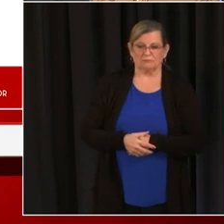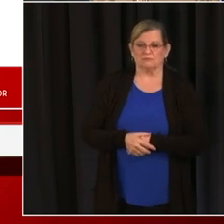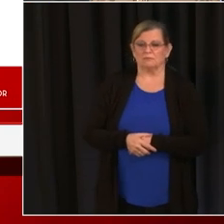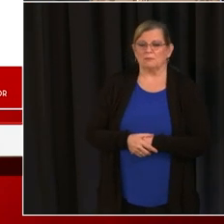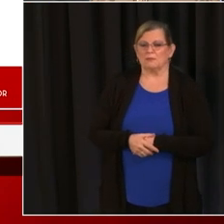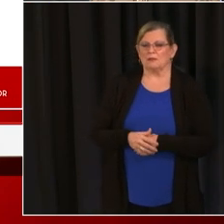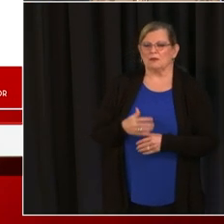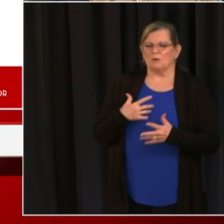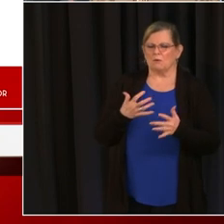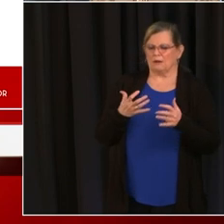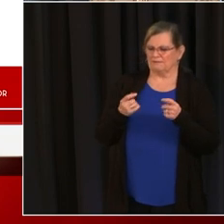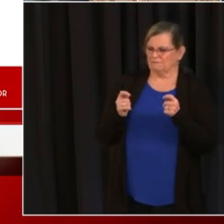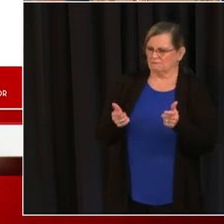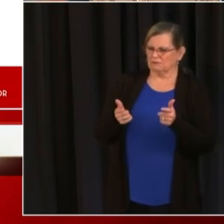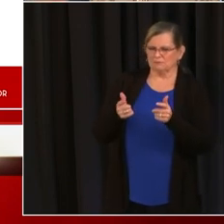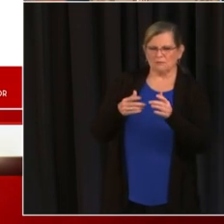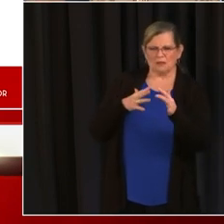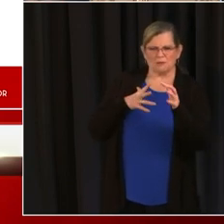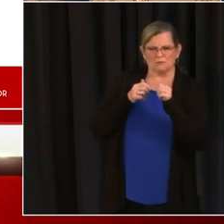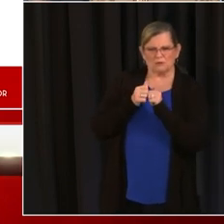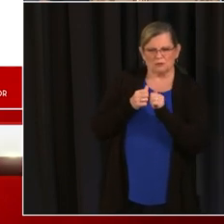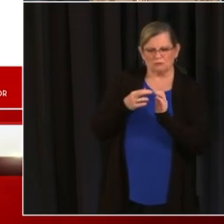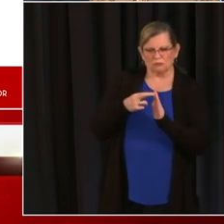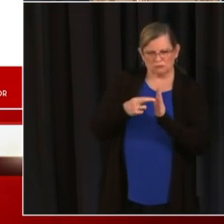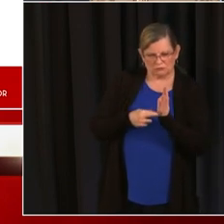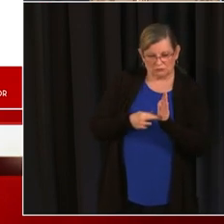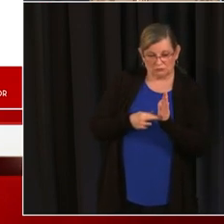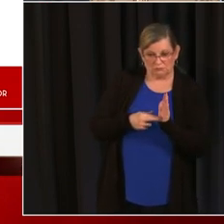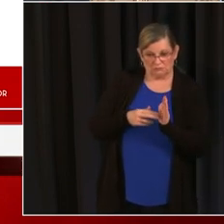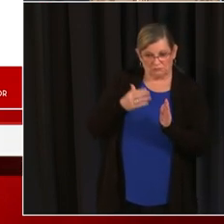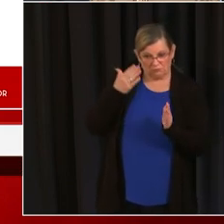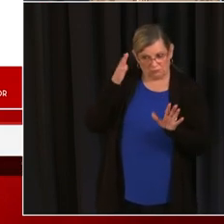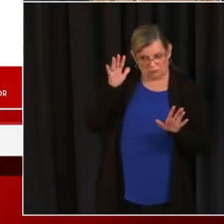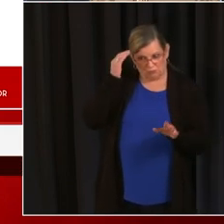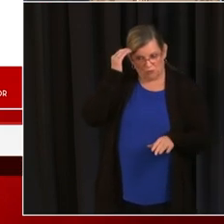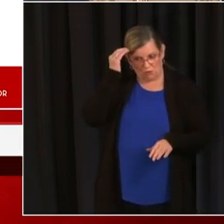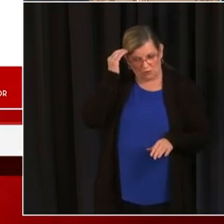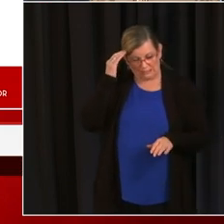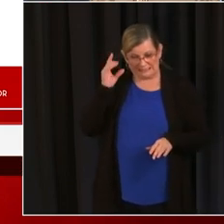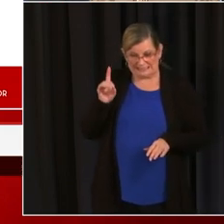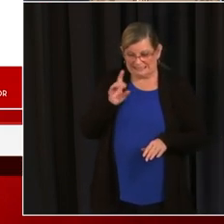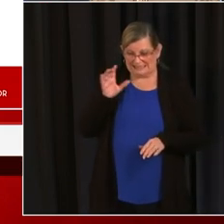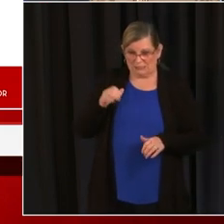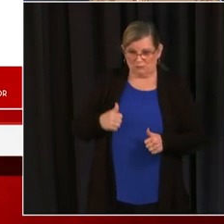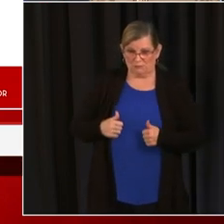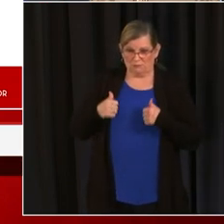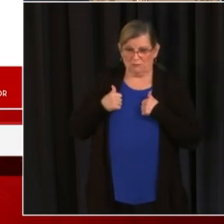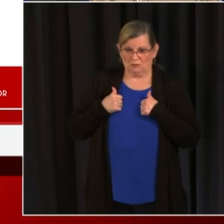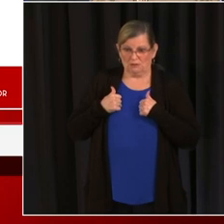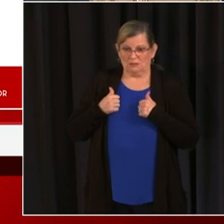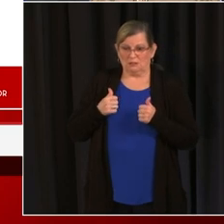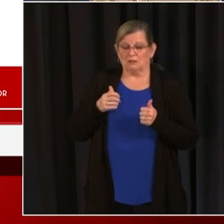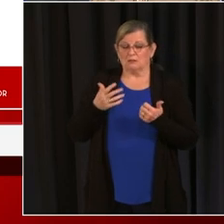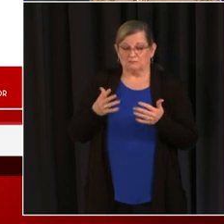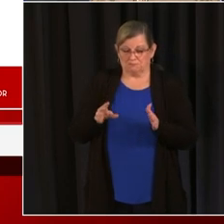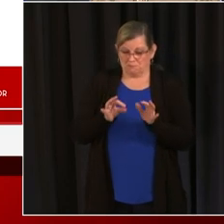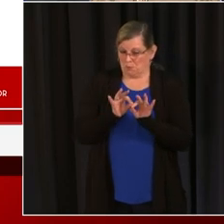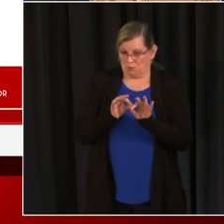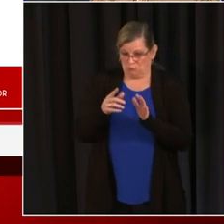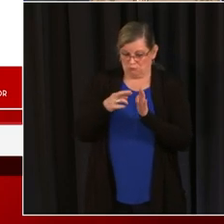pre-registration. As you are aware, DC residents and workers can